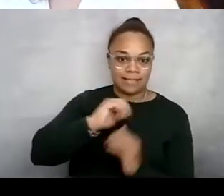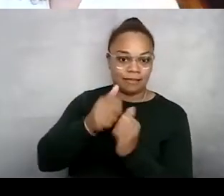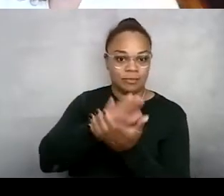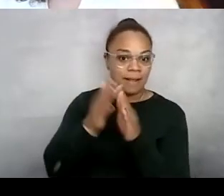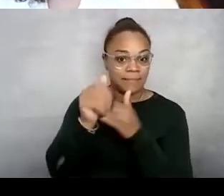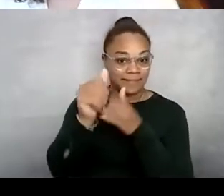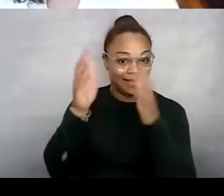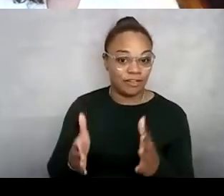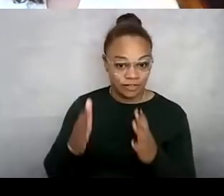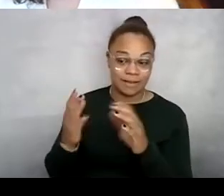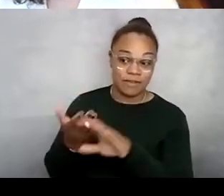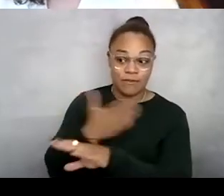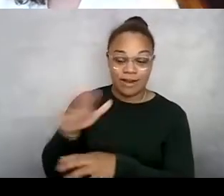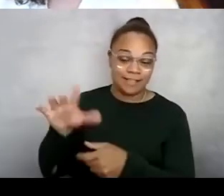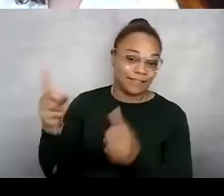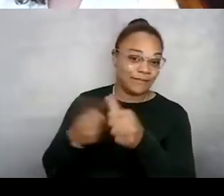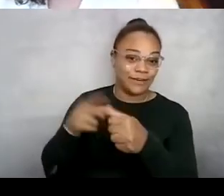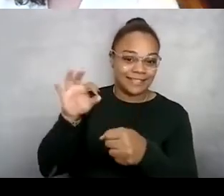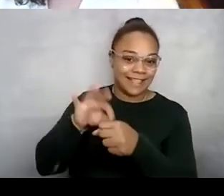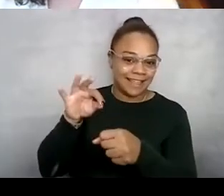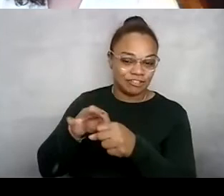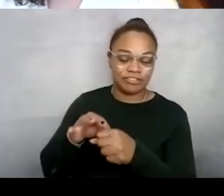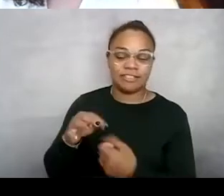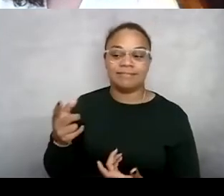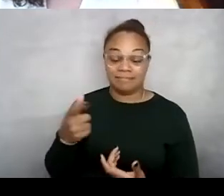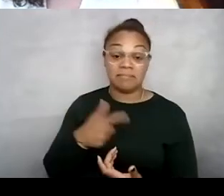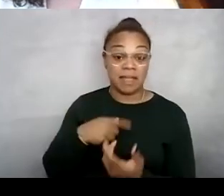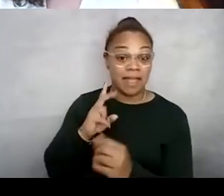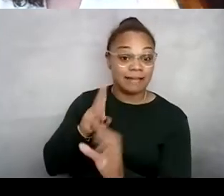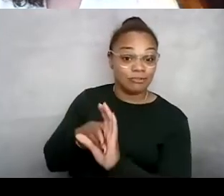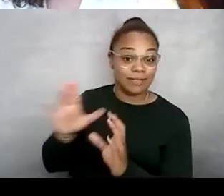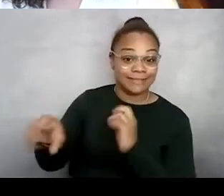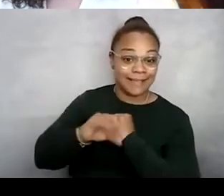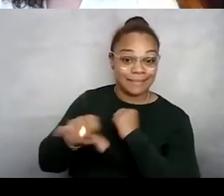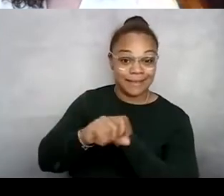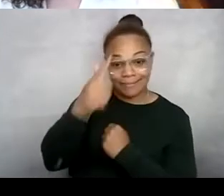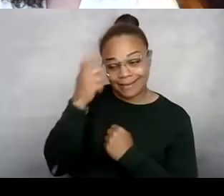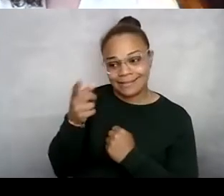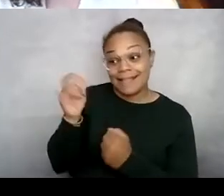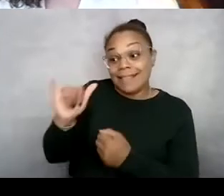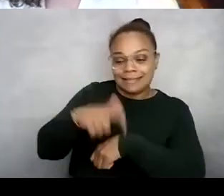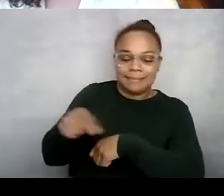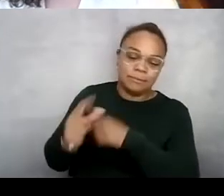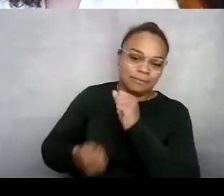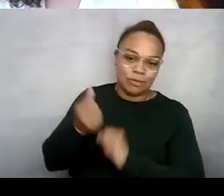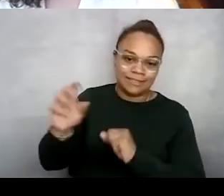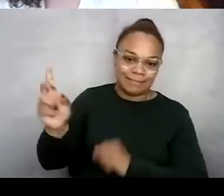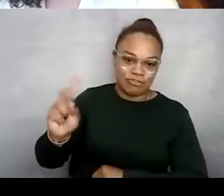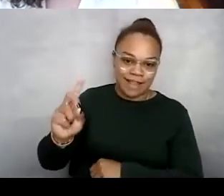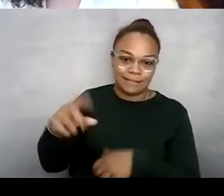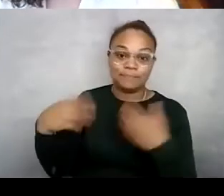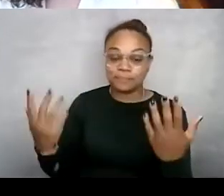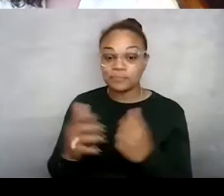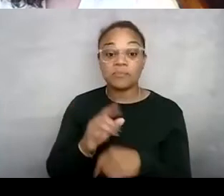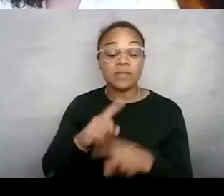I ended up working on his first campaign because he was the most democratic thing there was. But in looking at where I think and